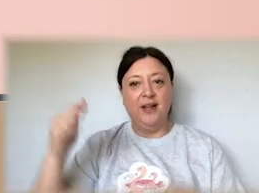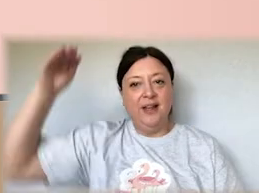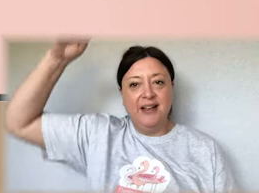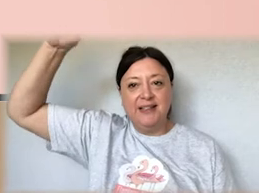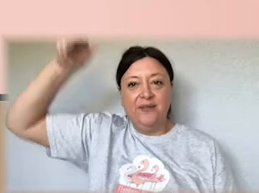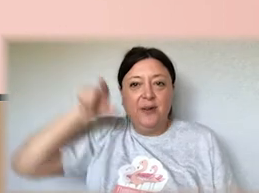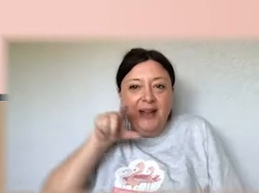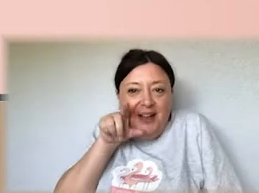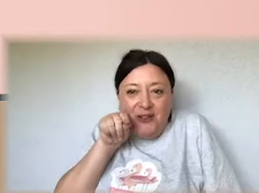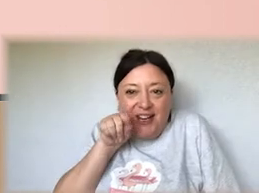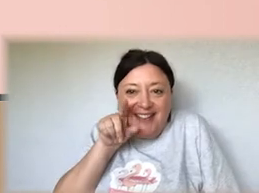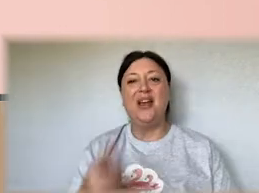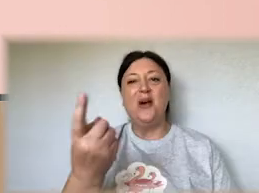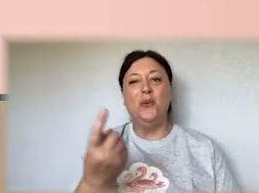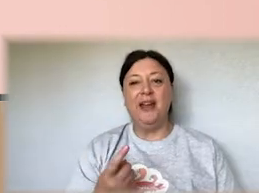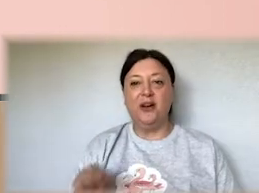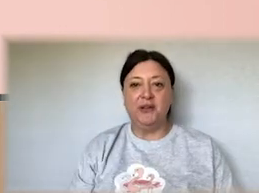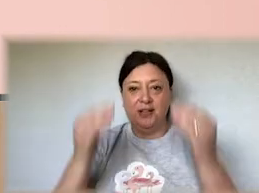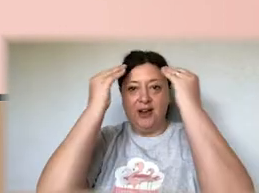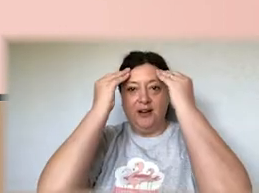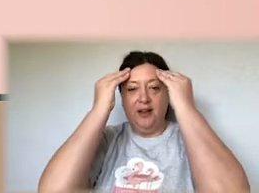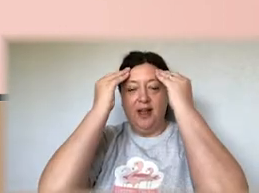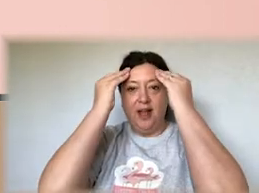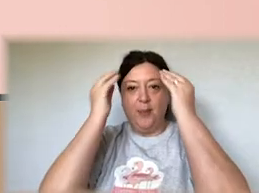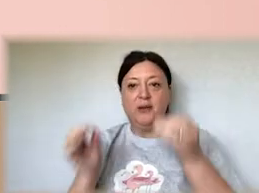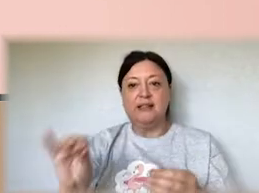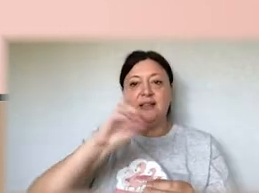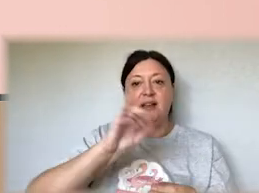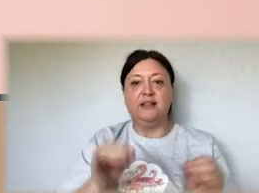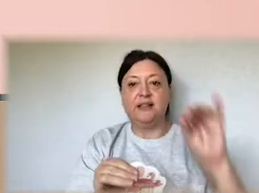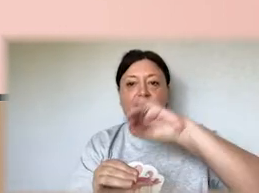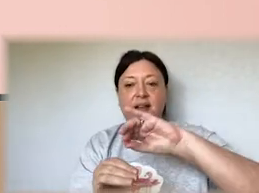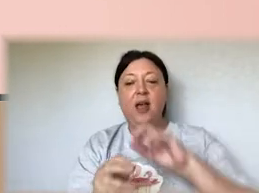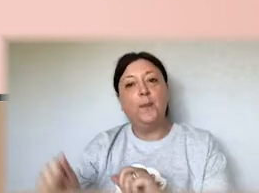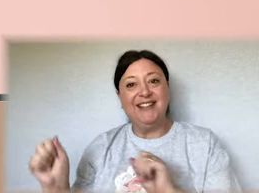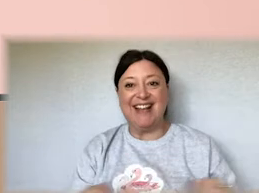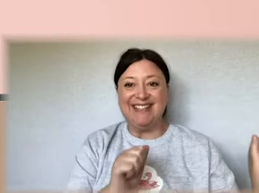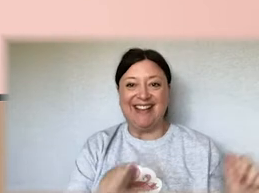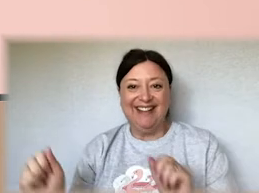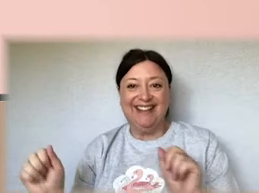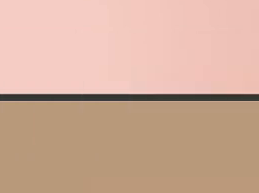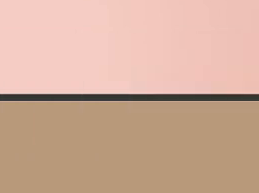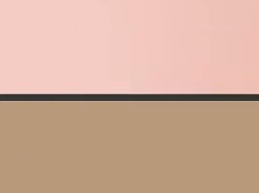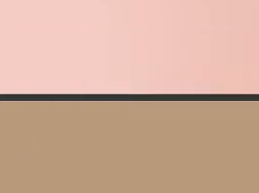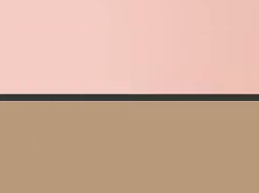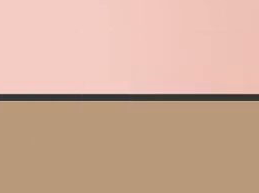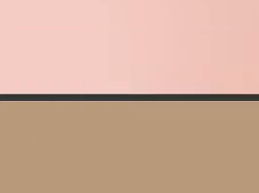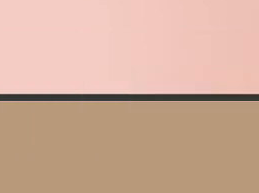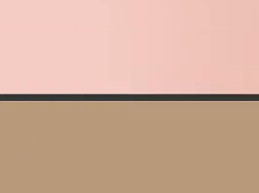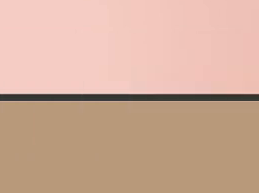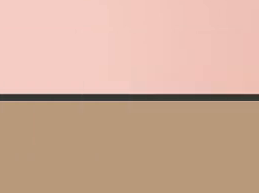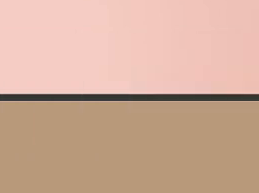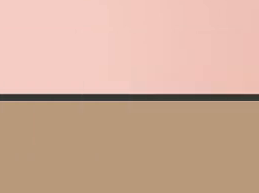Welcome to Flamingo Chicks. We're going to learn about science by dancing. You just need yourselves, but if you'd like